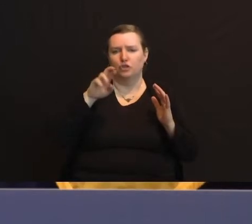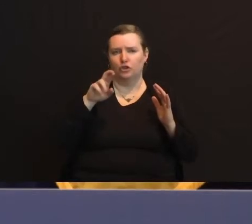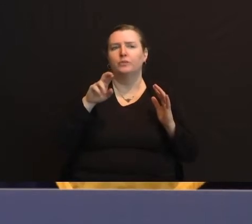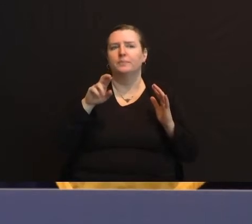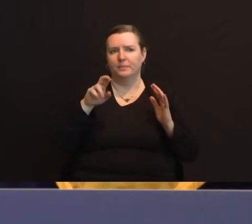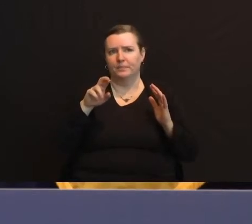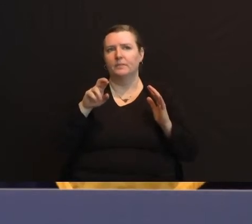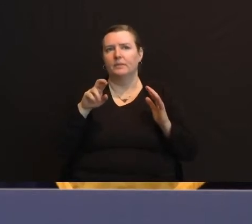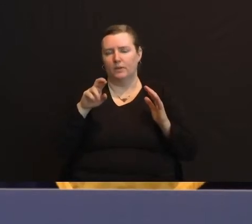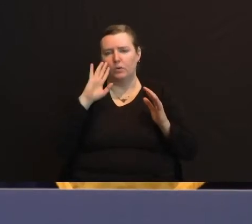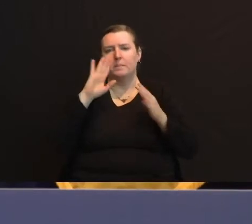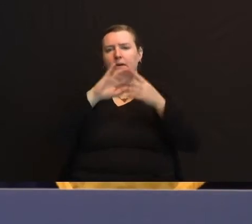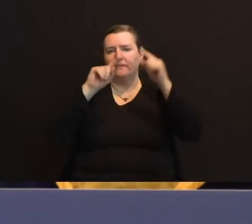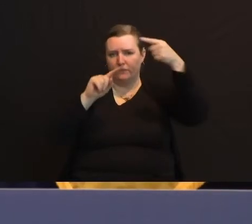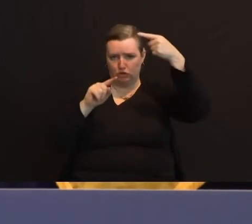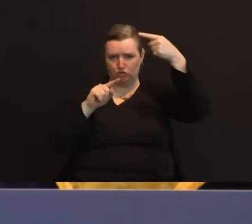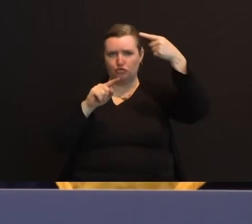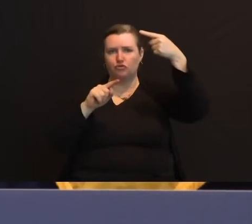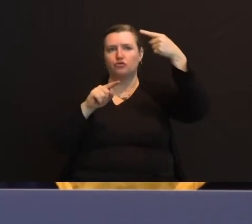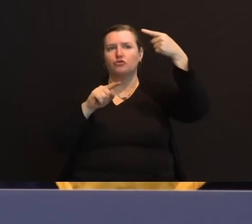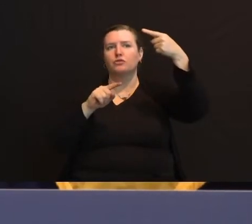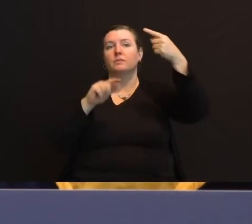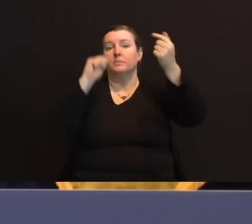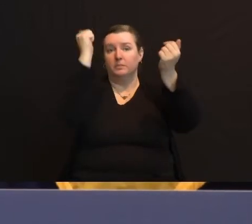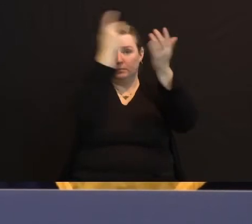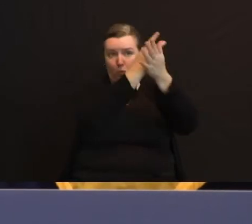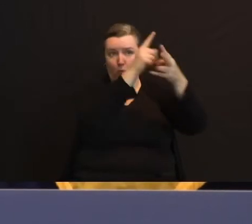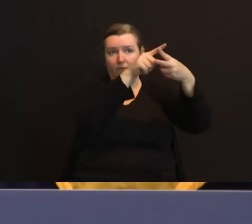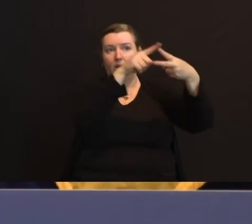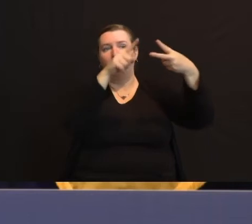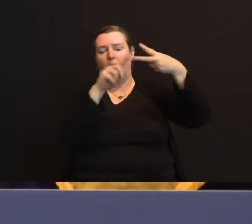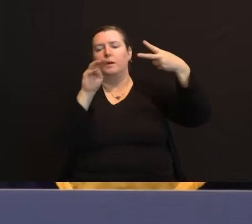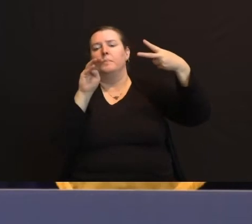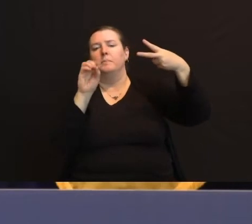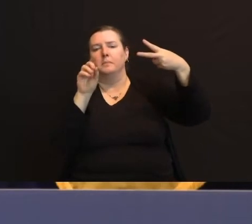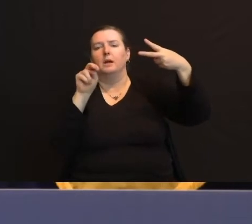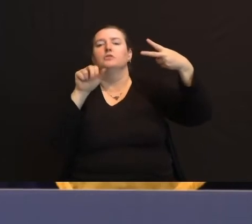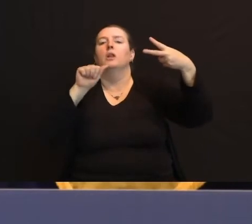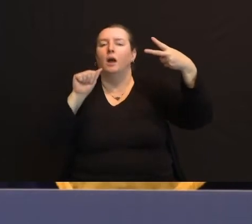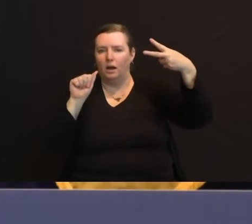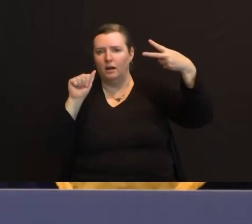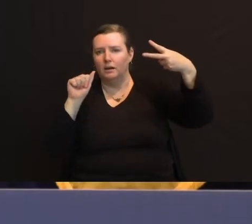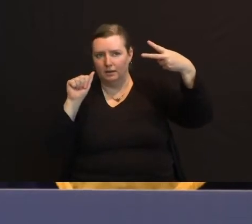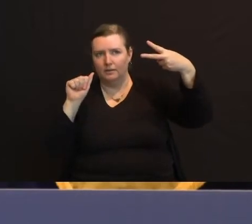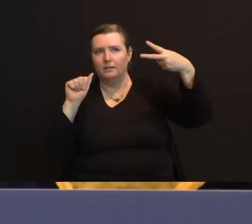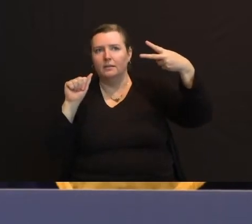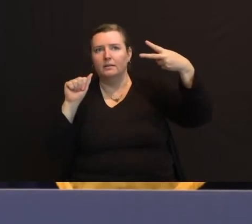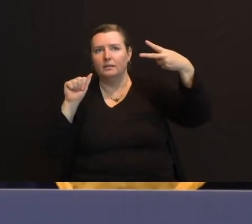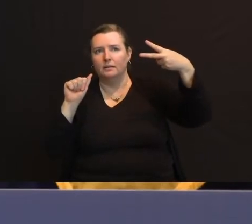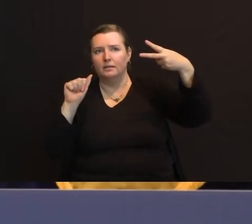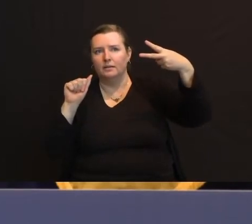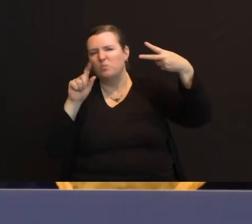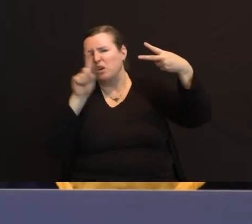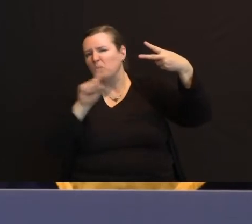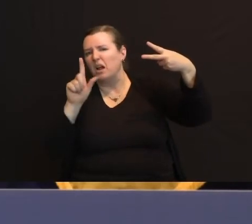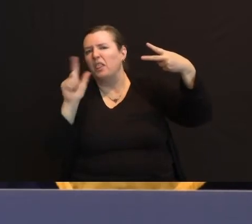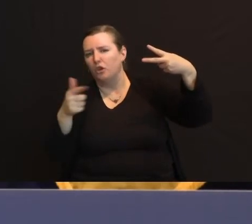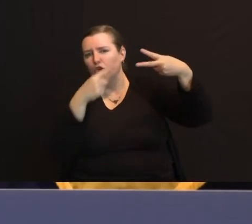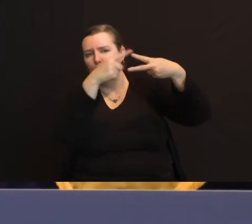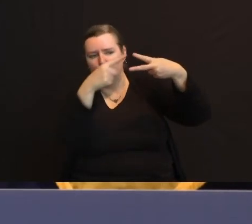panels that assess this. Moderna will likely come literally a week later. Those are the first two up to bat.